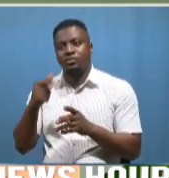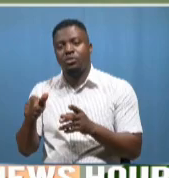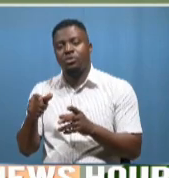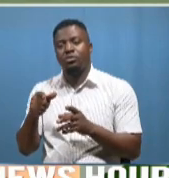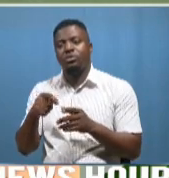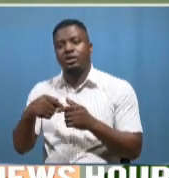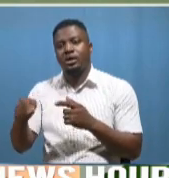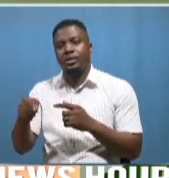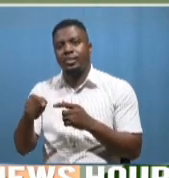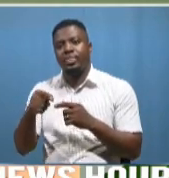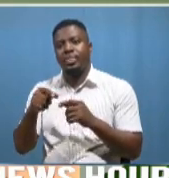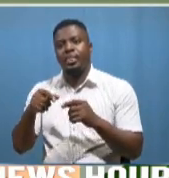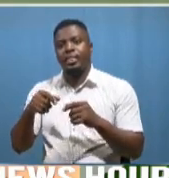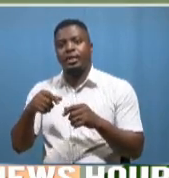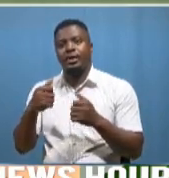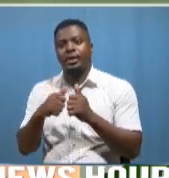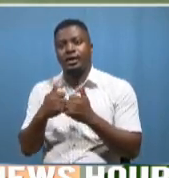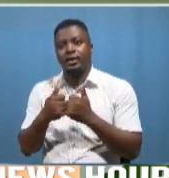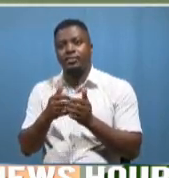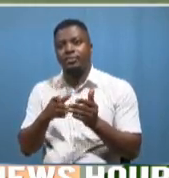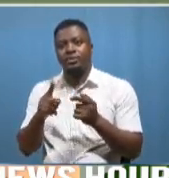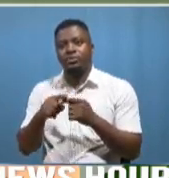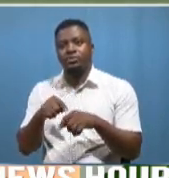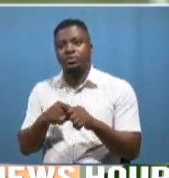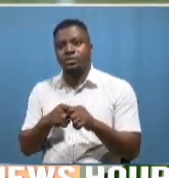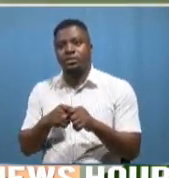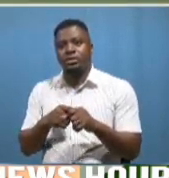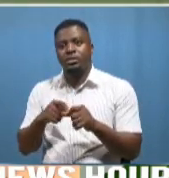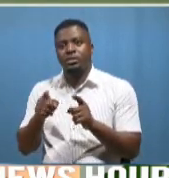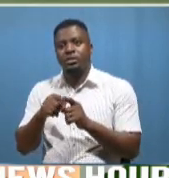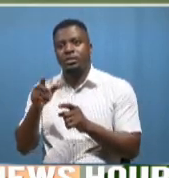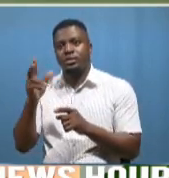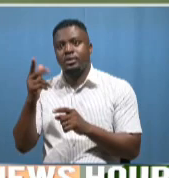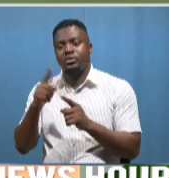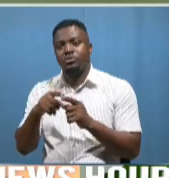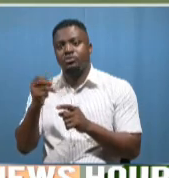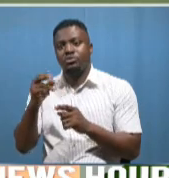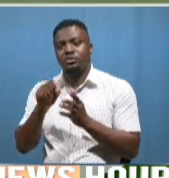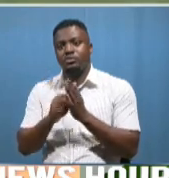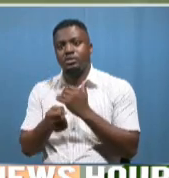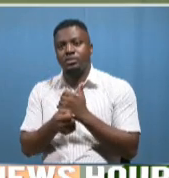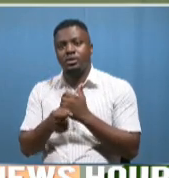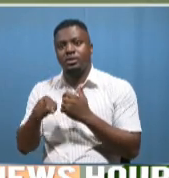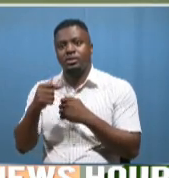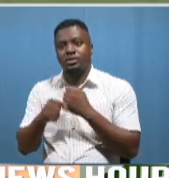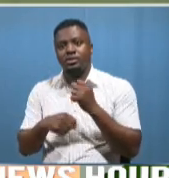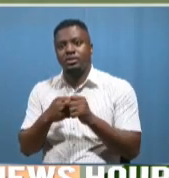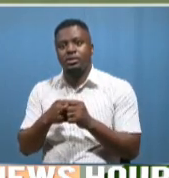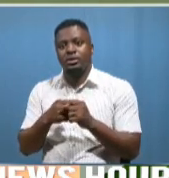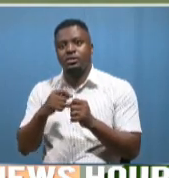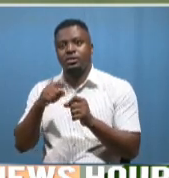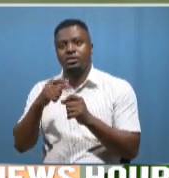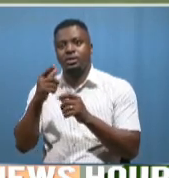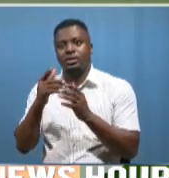maiden edition of the Para Games scheduled to take place in Accra from the 3rd to the 12th of September this year. The list